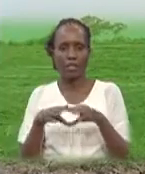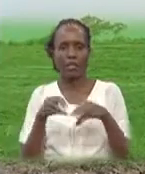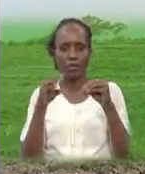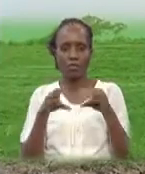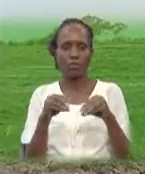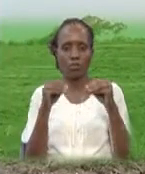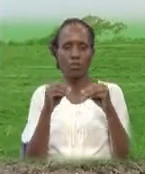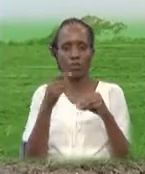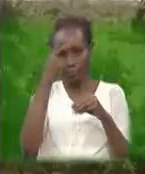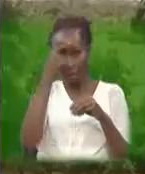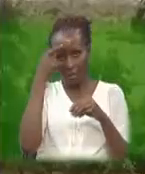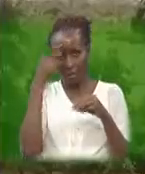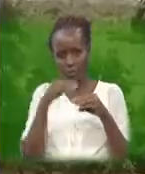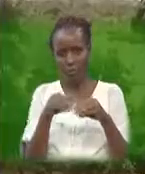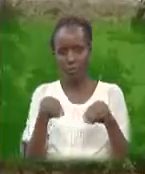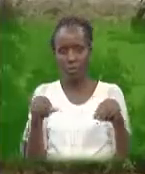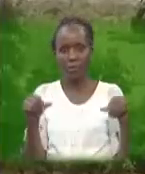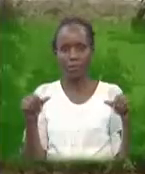cotton soils.